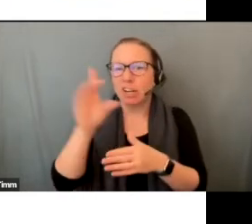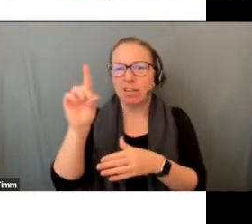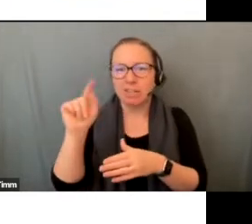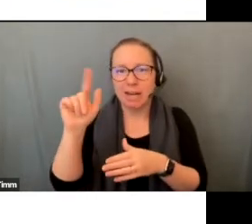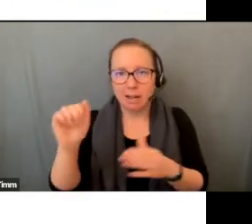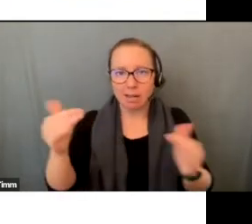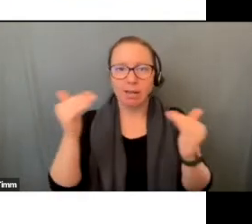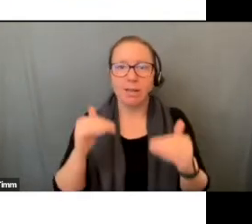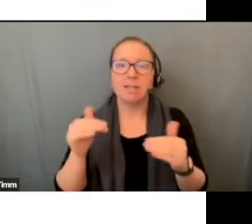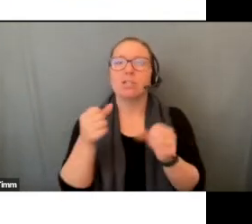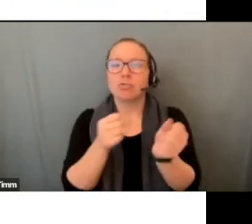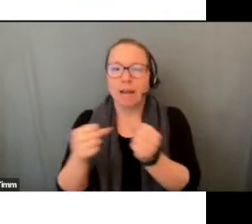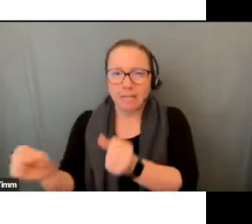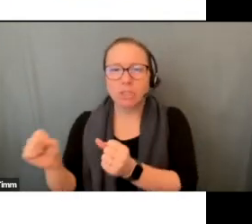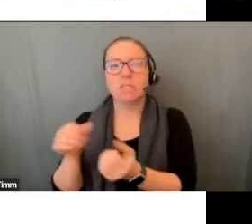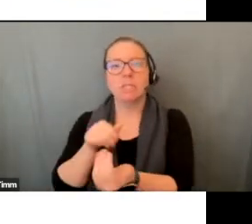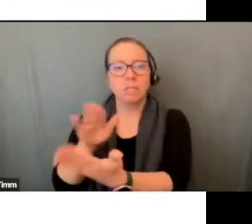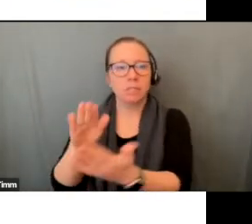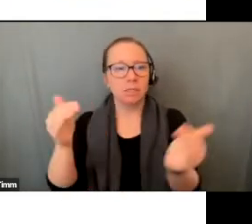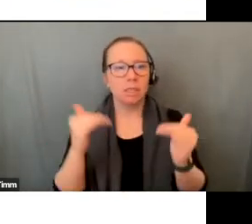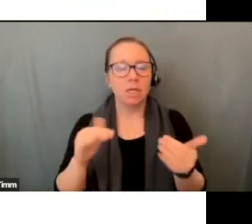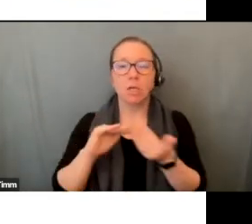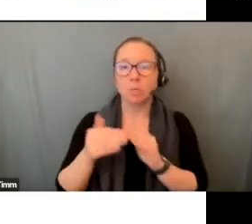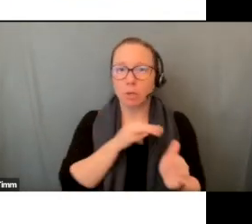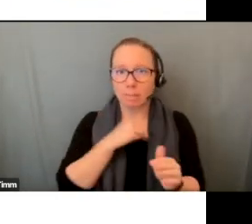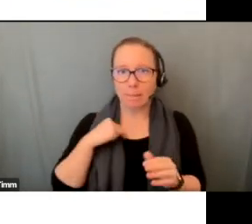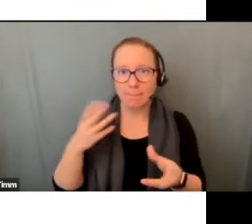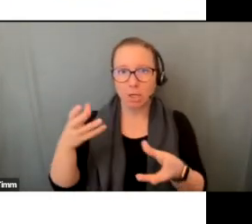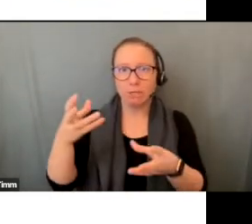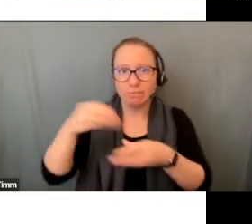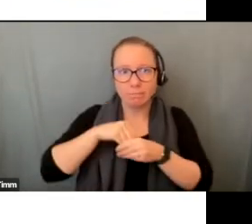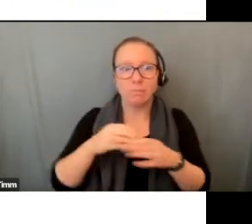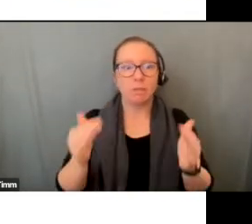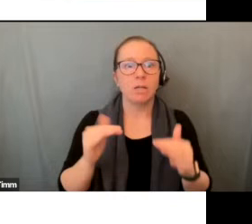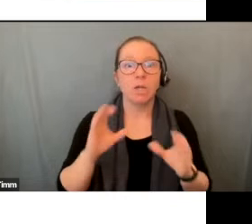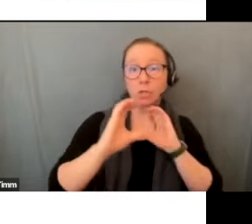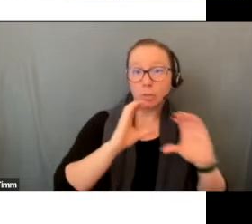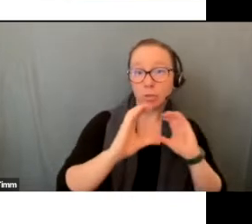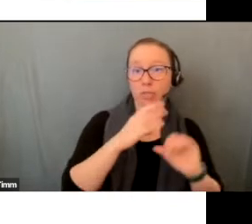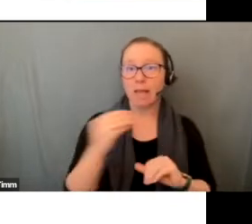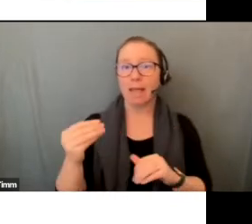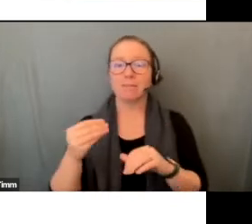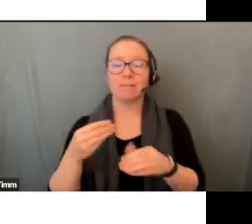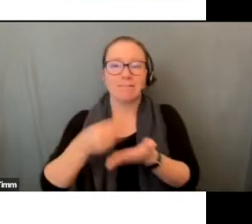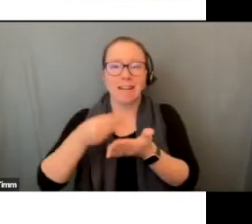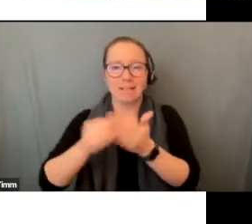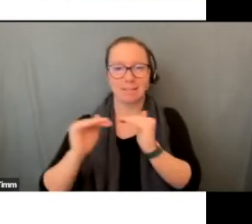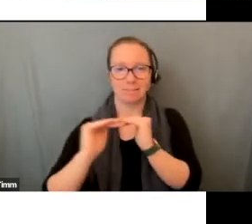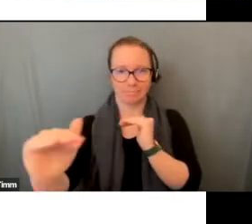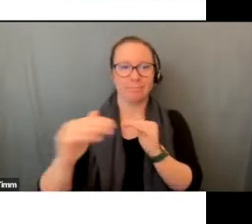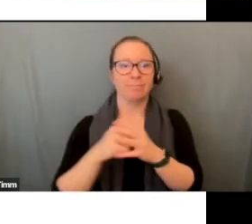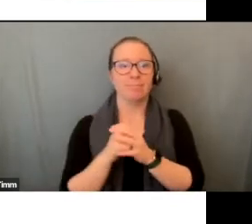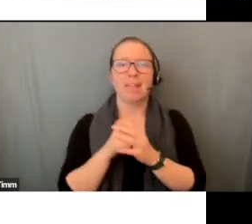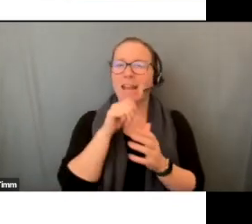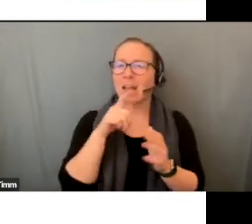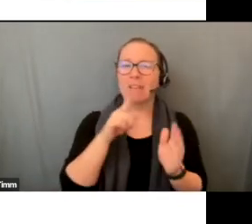strategy and implementation, community member engagement, communications, and sustainable financing. I won't go into details on all